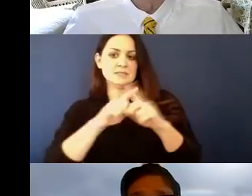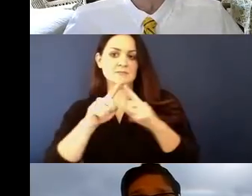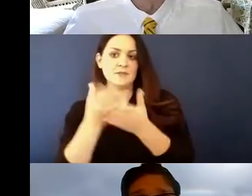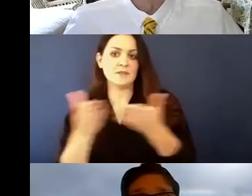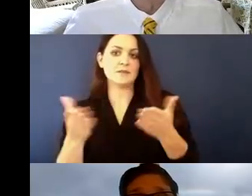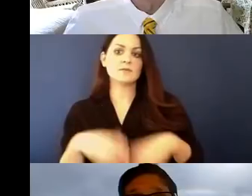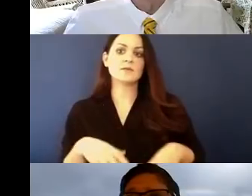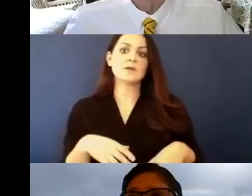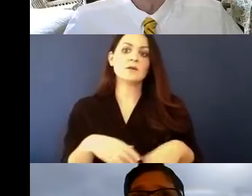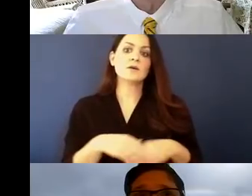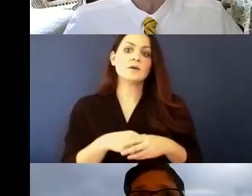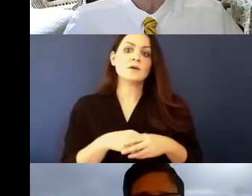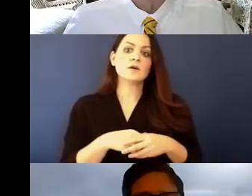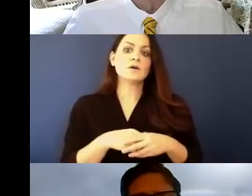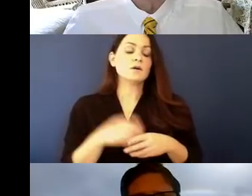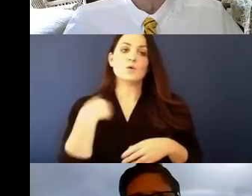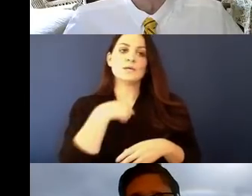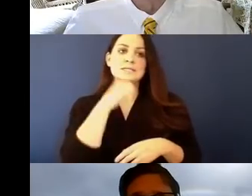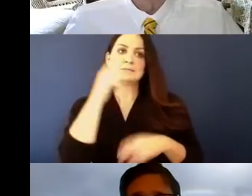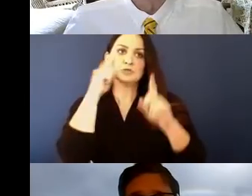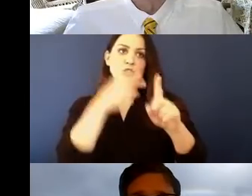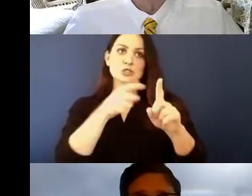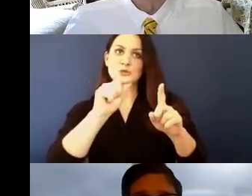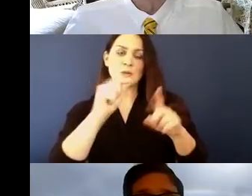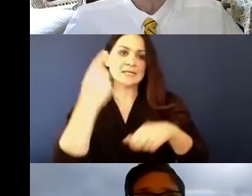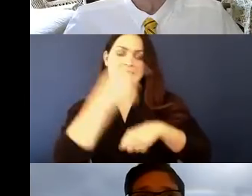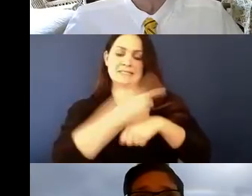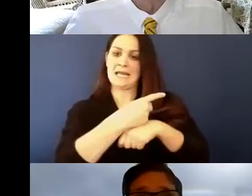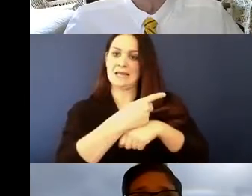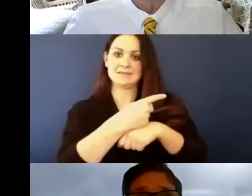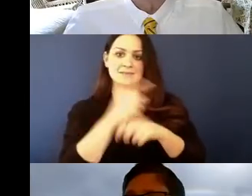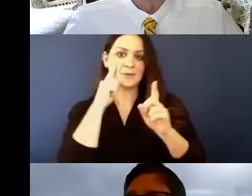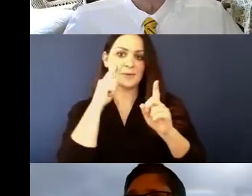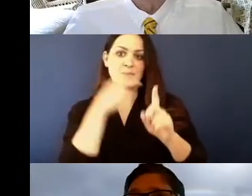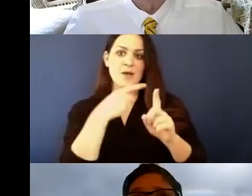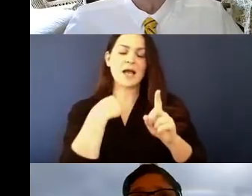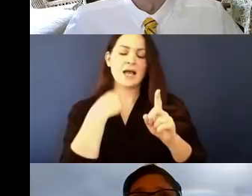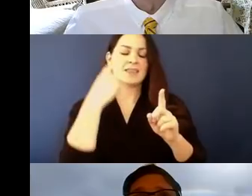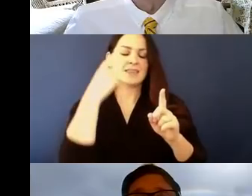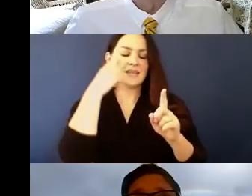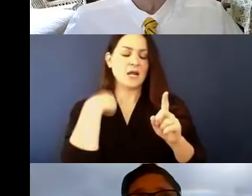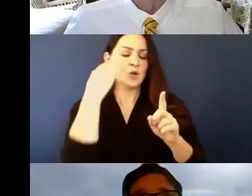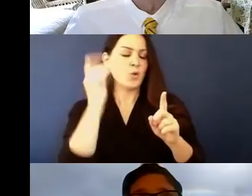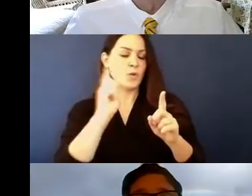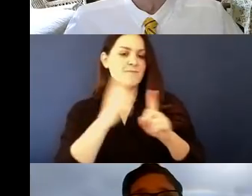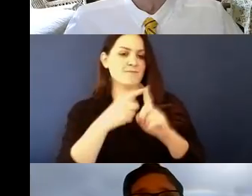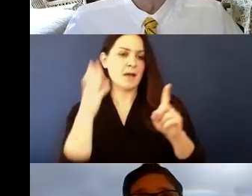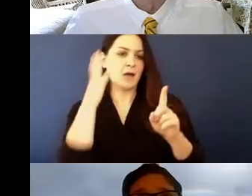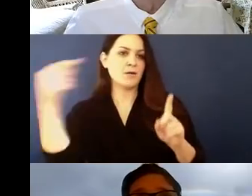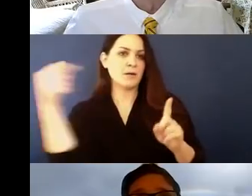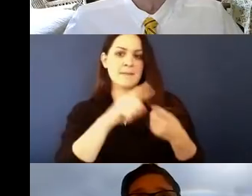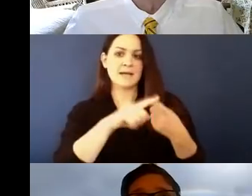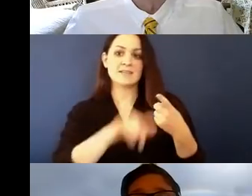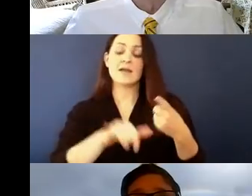a day's cash on hand of 20 days, but I'll come back to that because I suspect I know where that may have come from. In fact, our cash